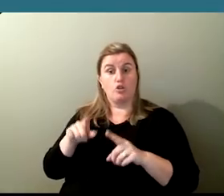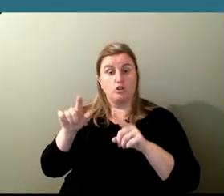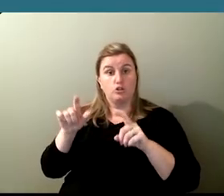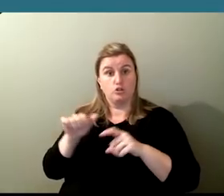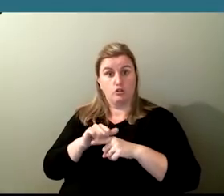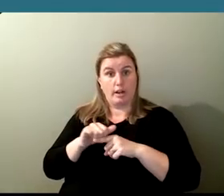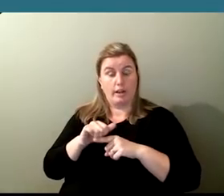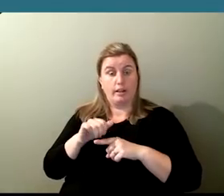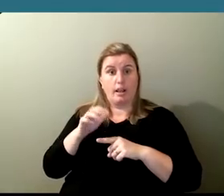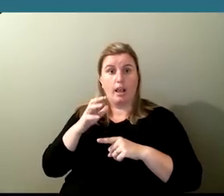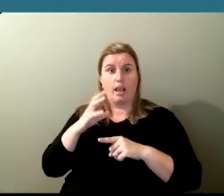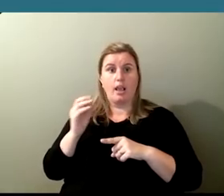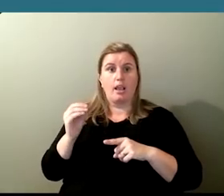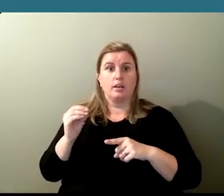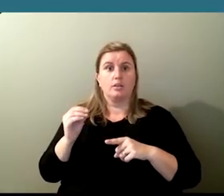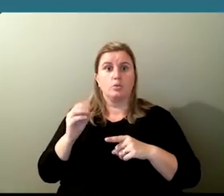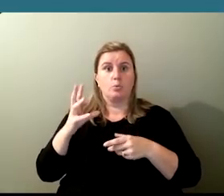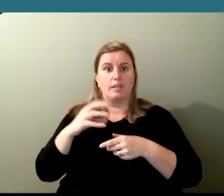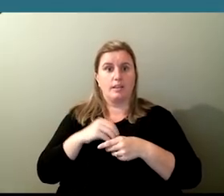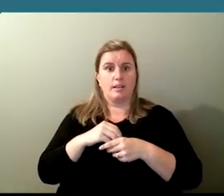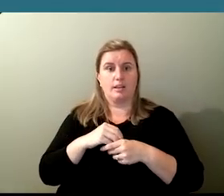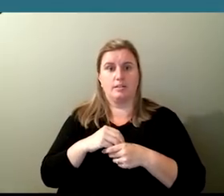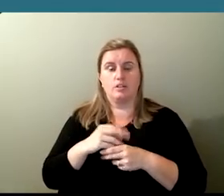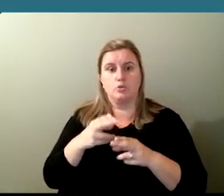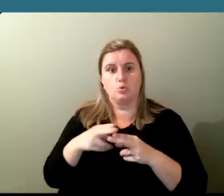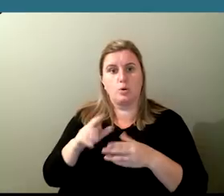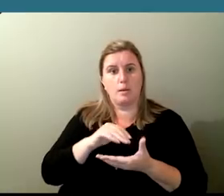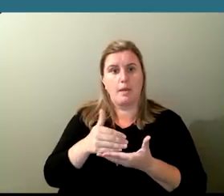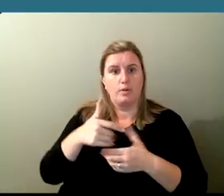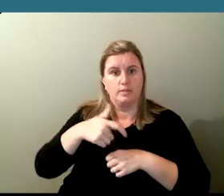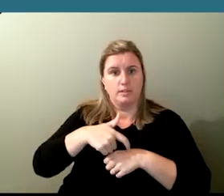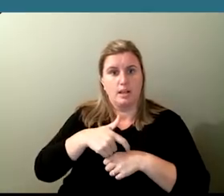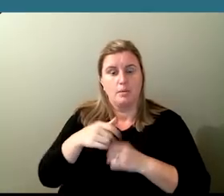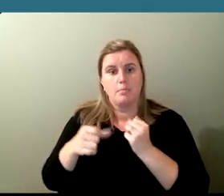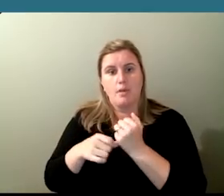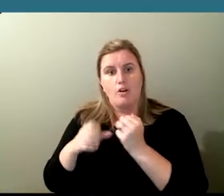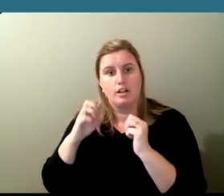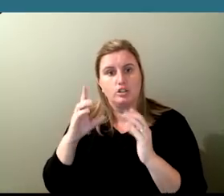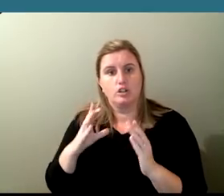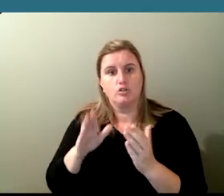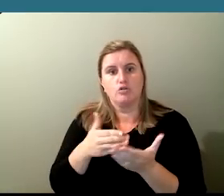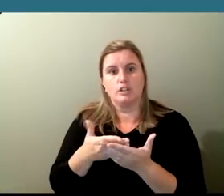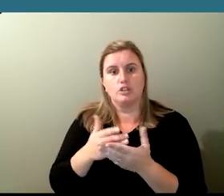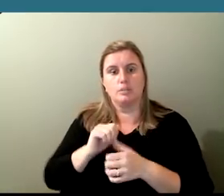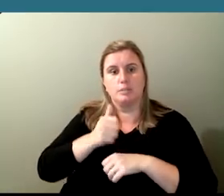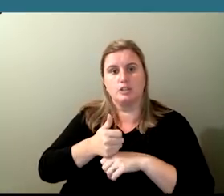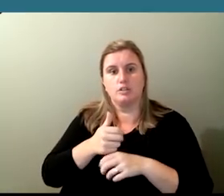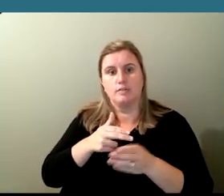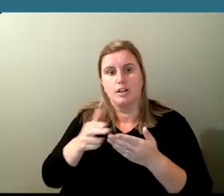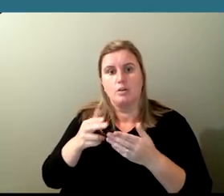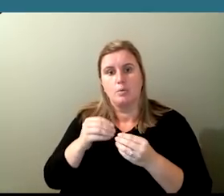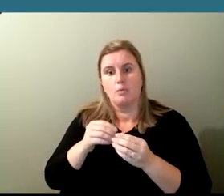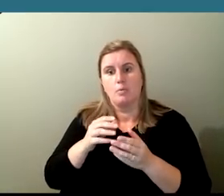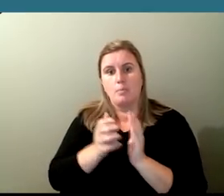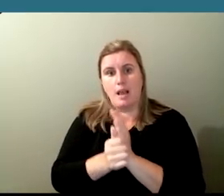and within a short amount of time, paraeducators reach implementation fidelity or mastery